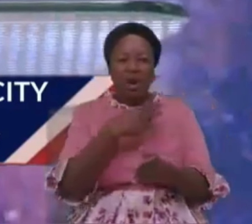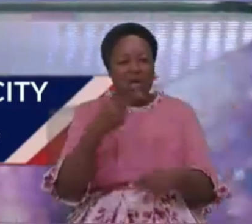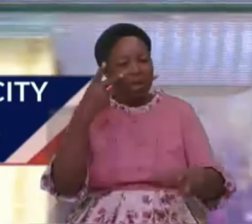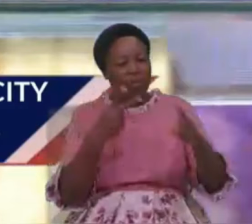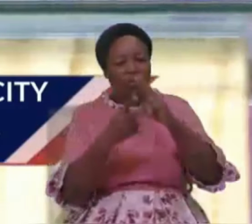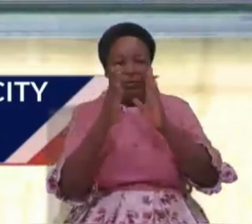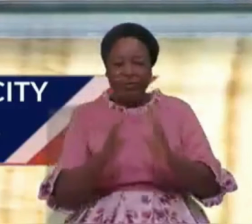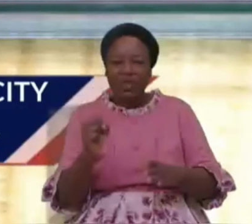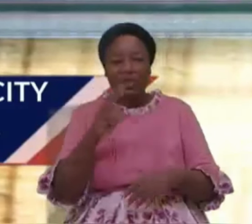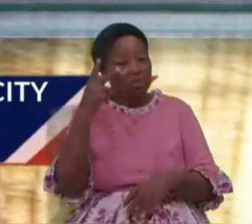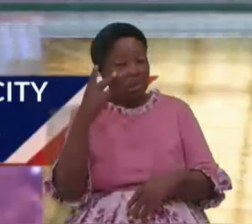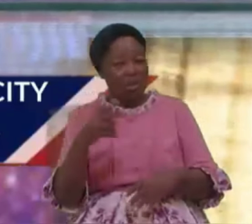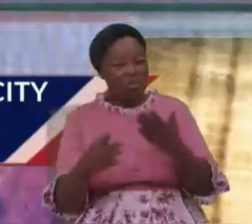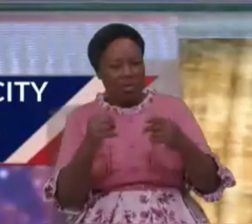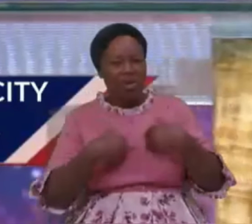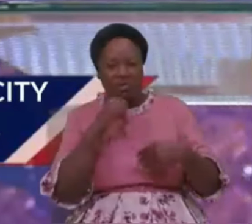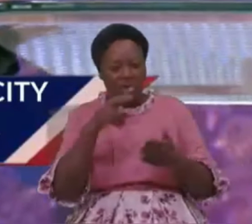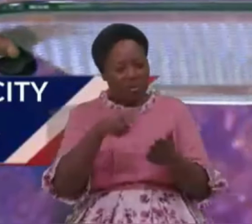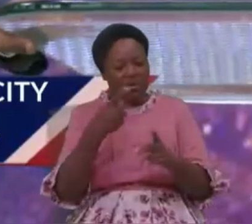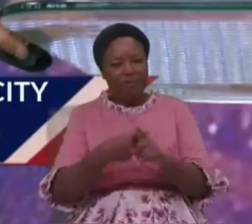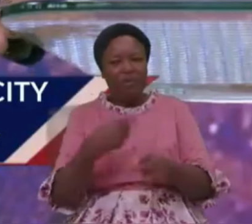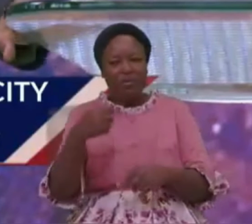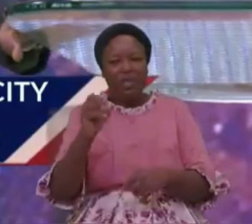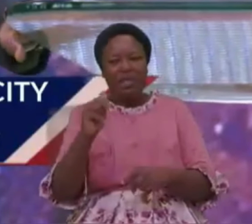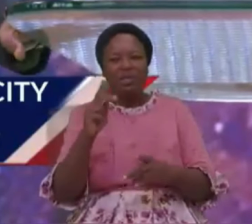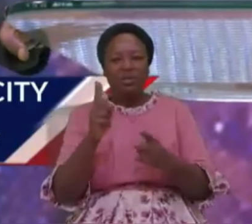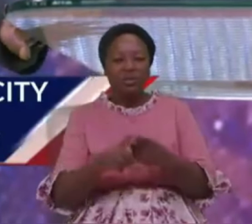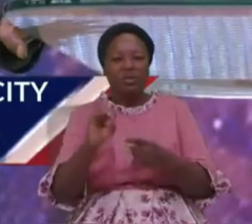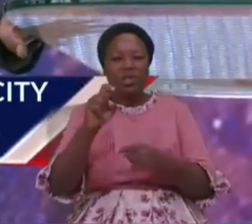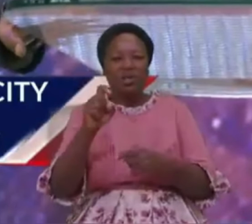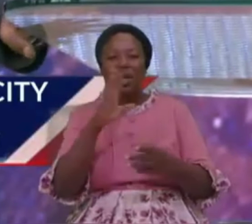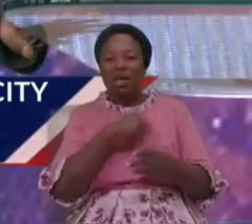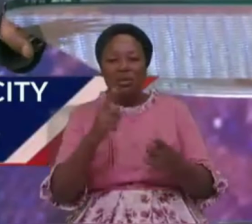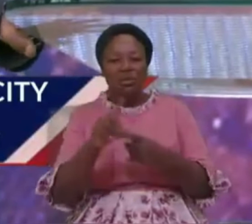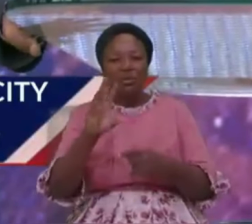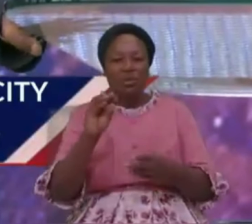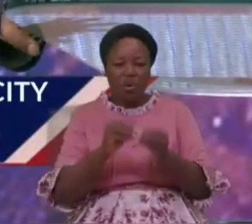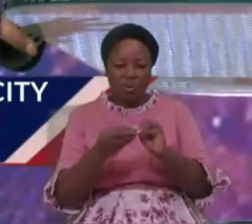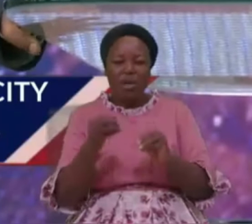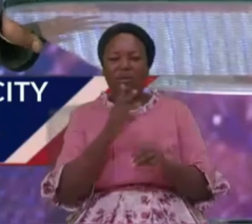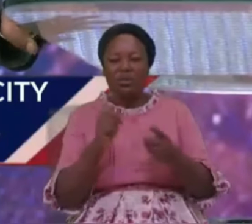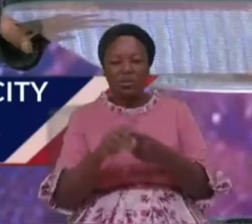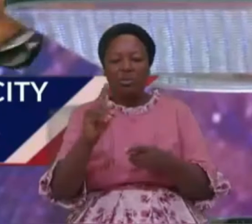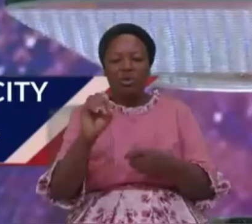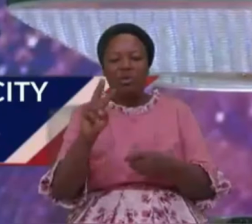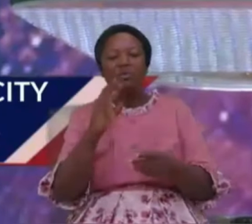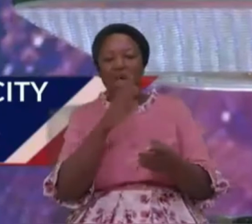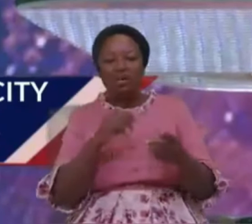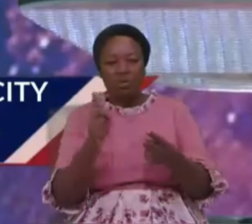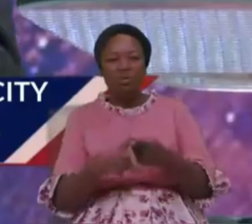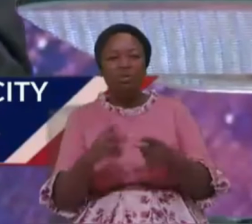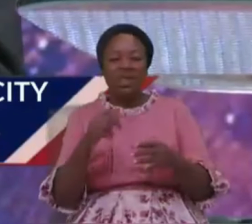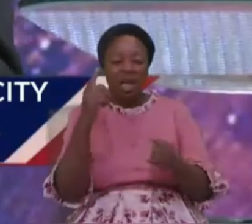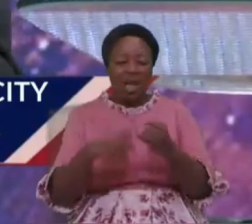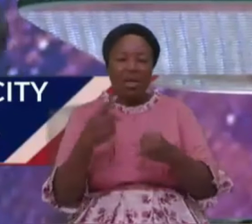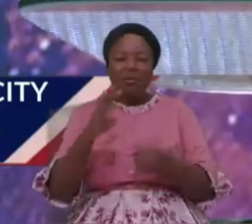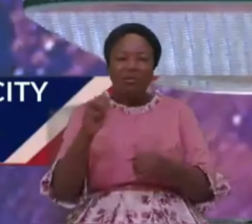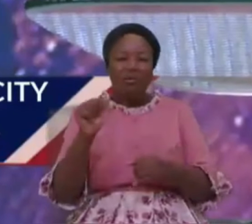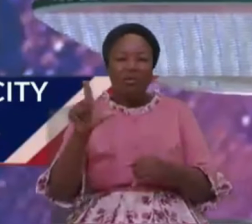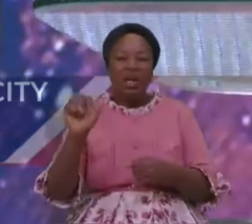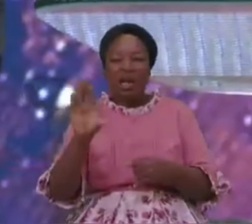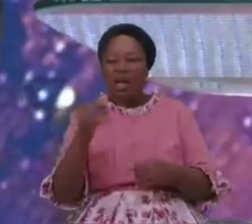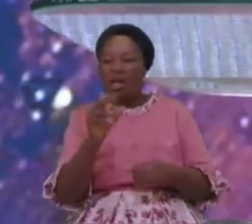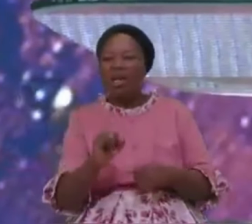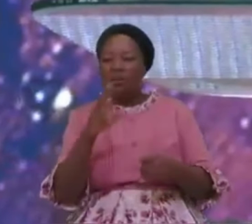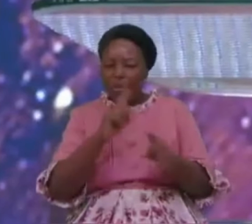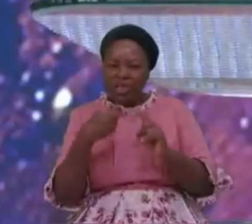You see, maybe you've not read from Genesis to Exodus to Leviticus to Numbers to Deuteronomy to the end of Malachi. But it says all